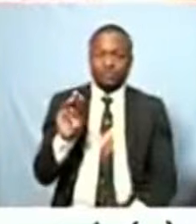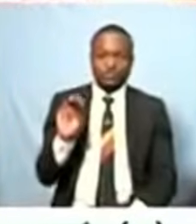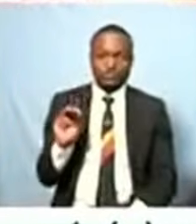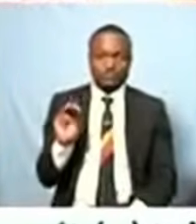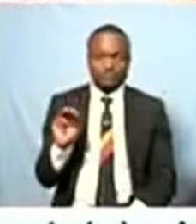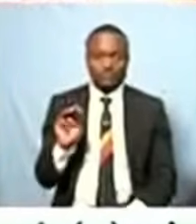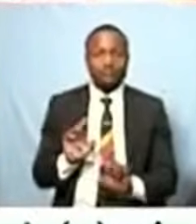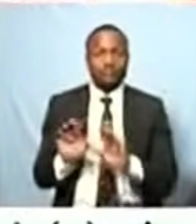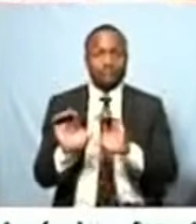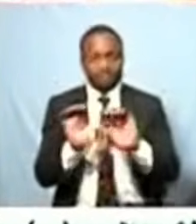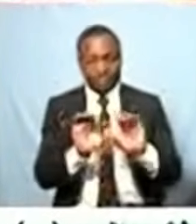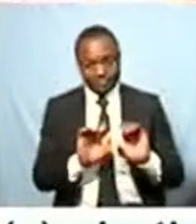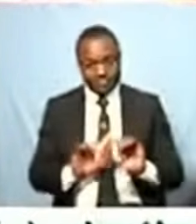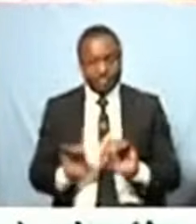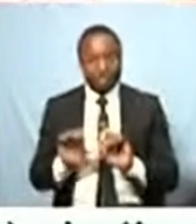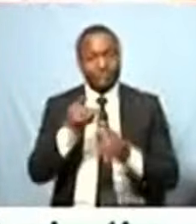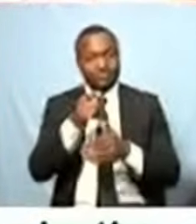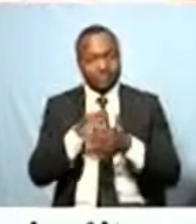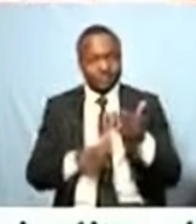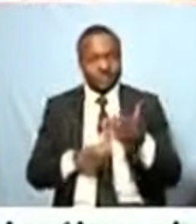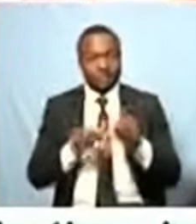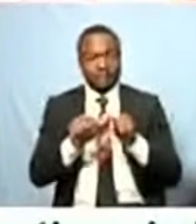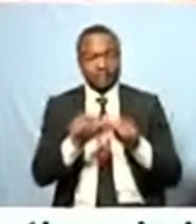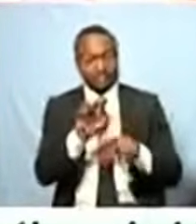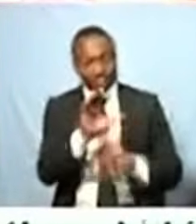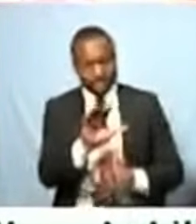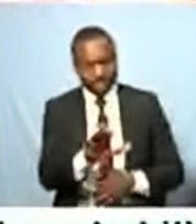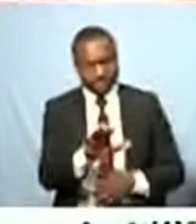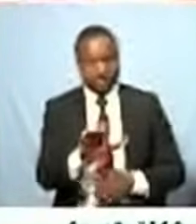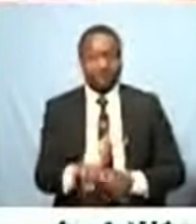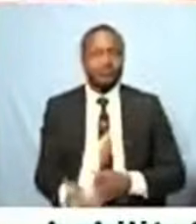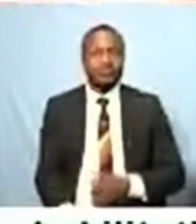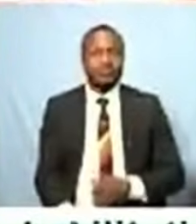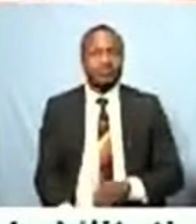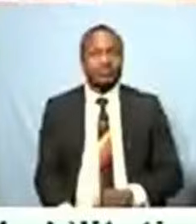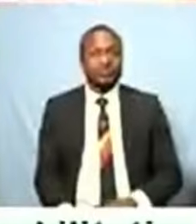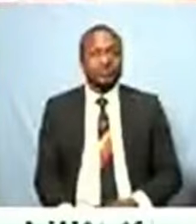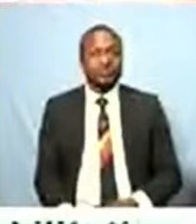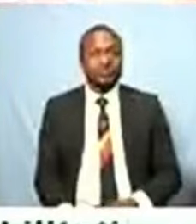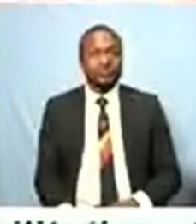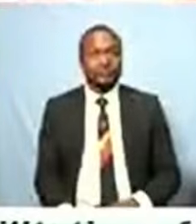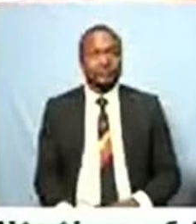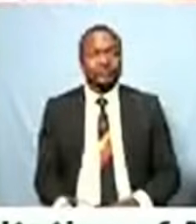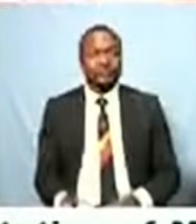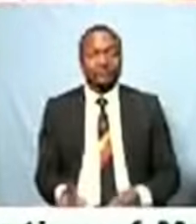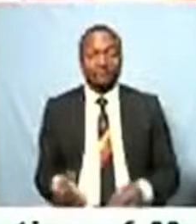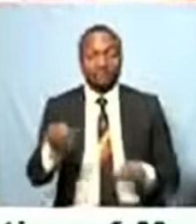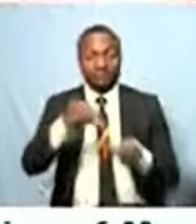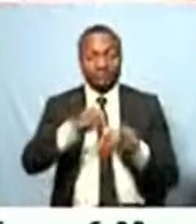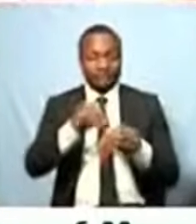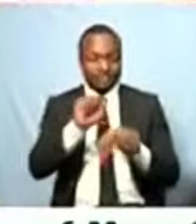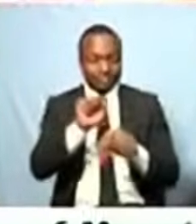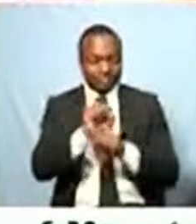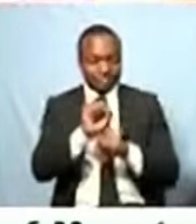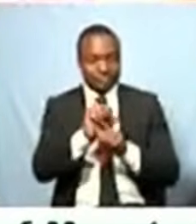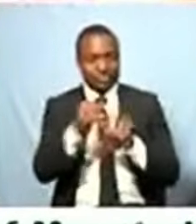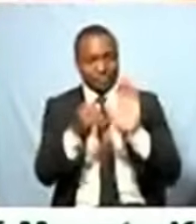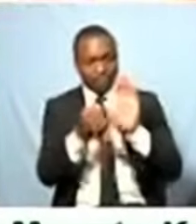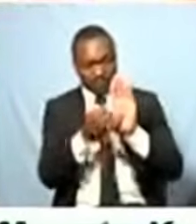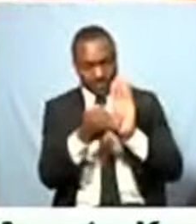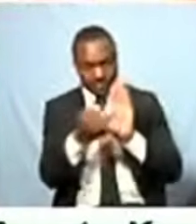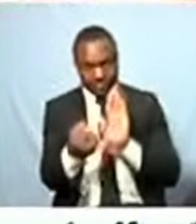done and what is still outstanding, and the fact that extra works were identified.